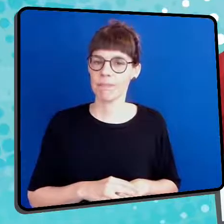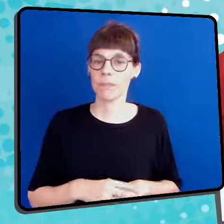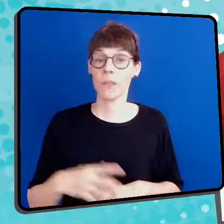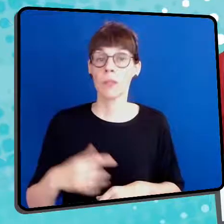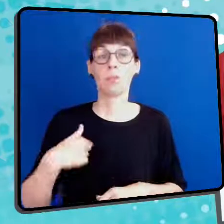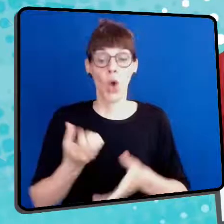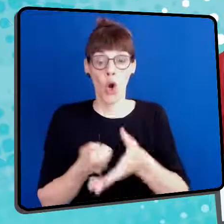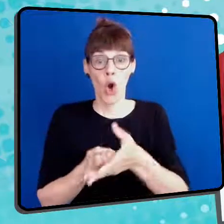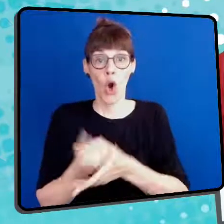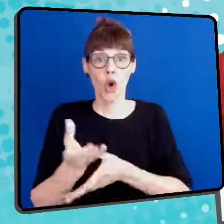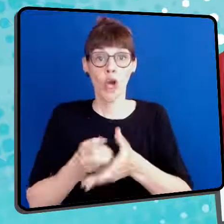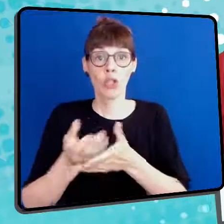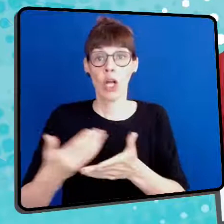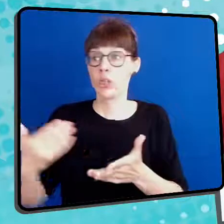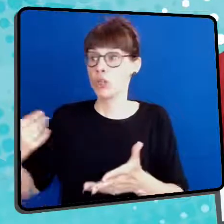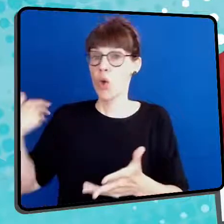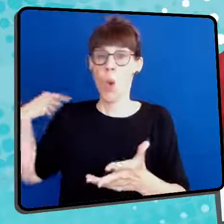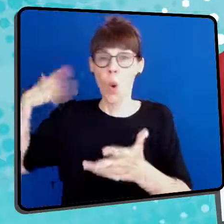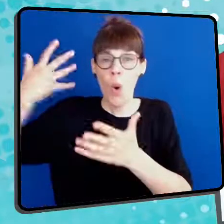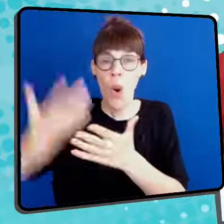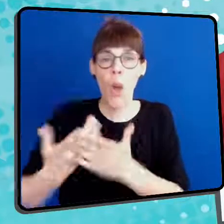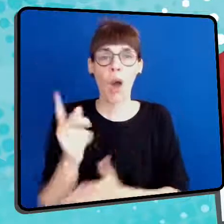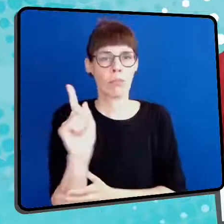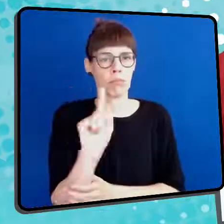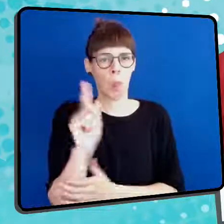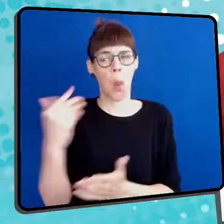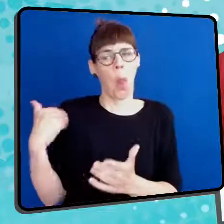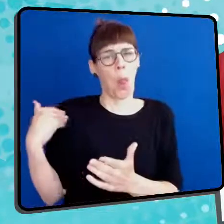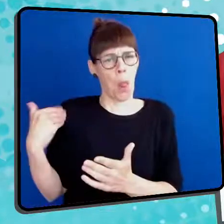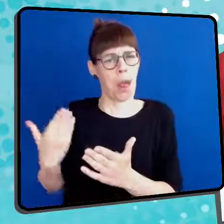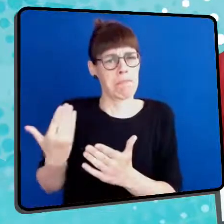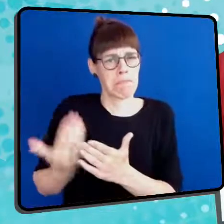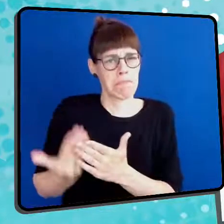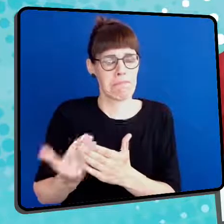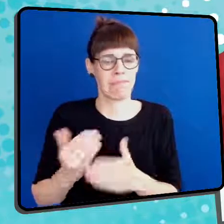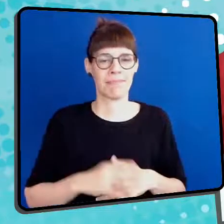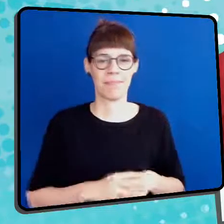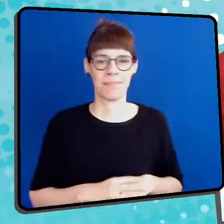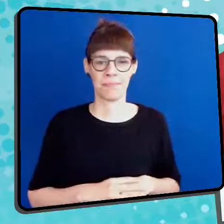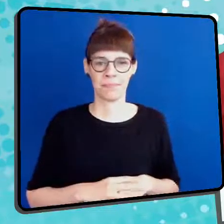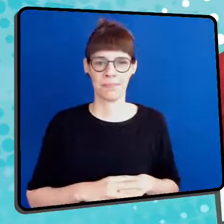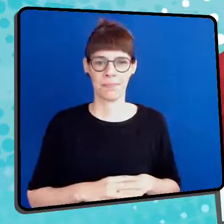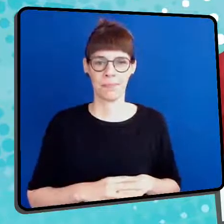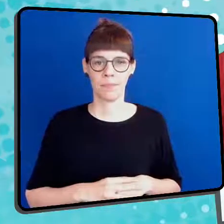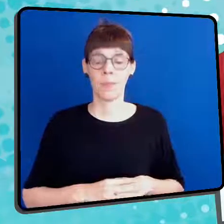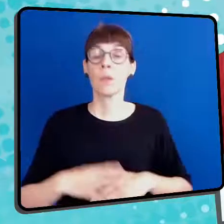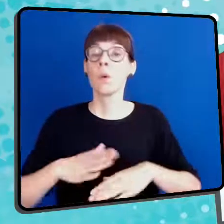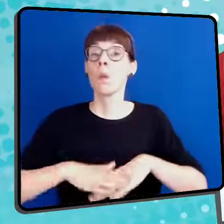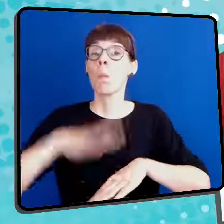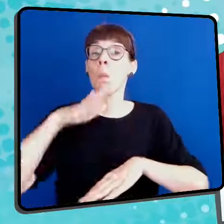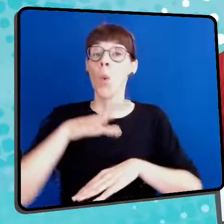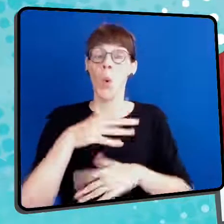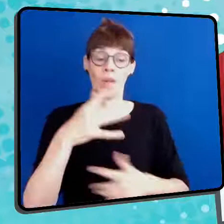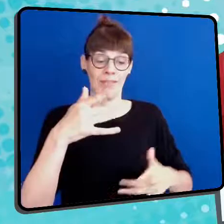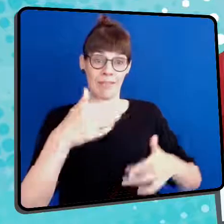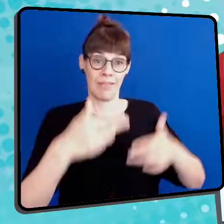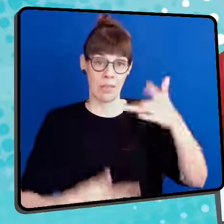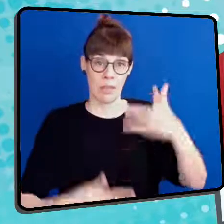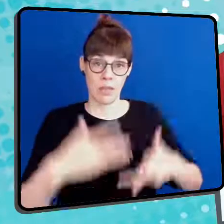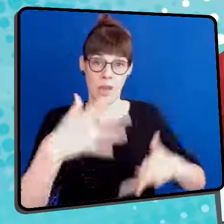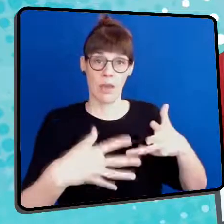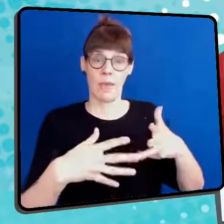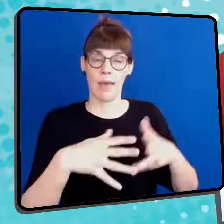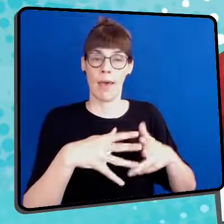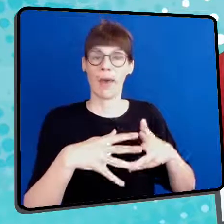for very long yet. But so far what I've seen is mostly the data engineering that is in focus,